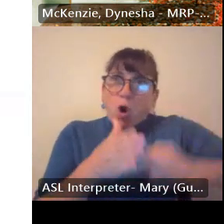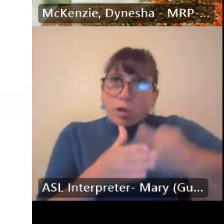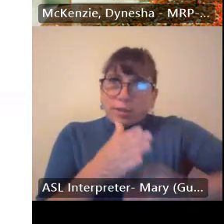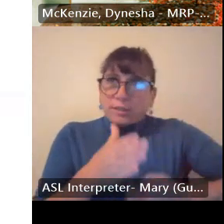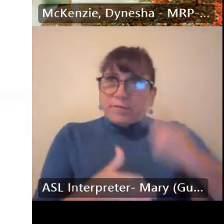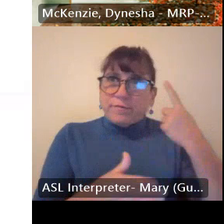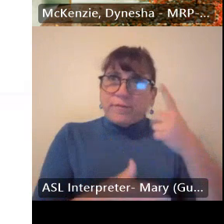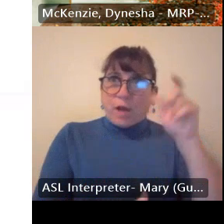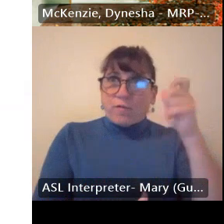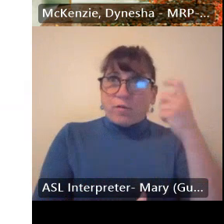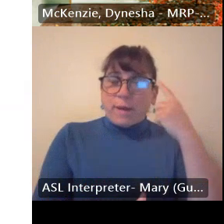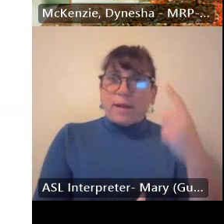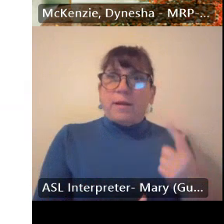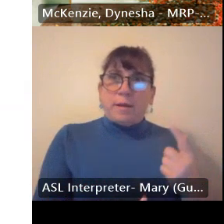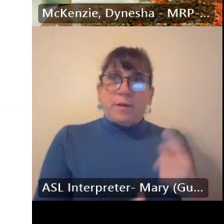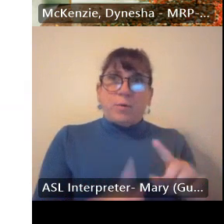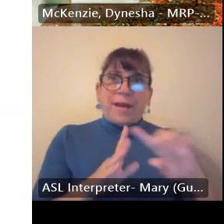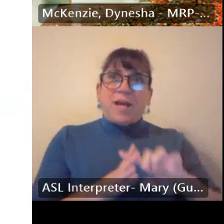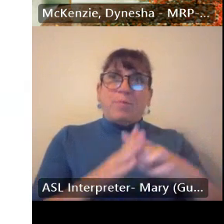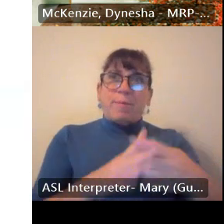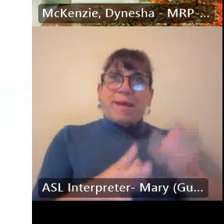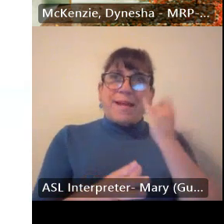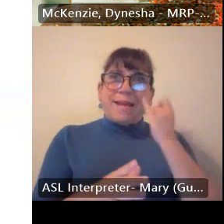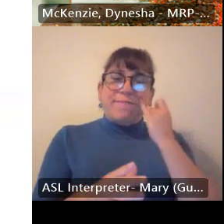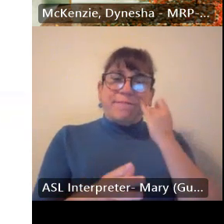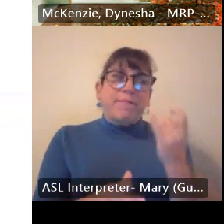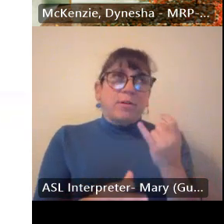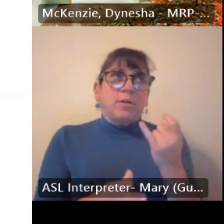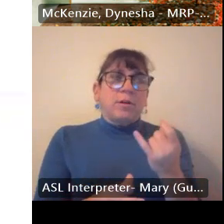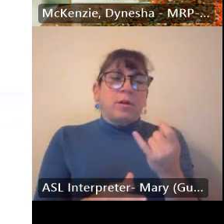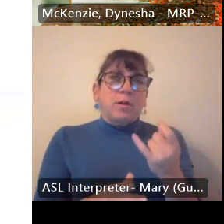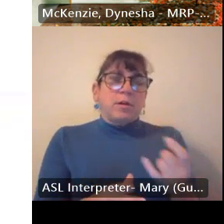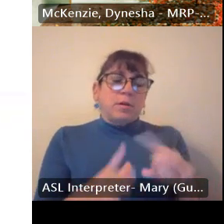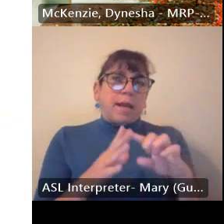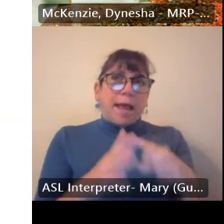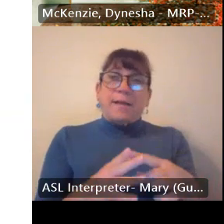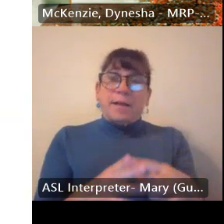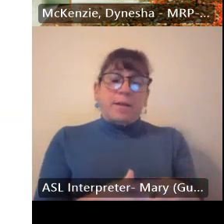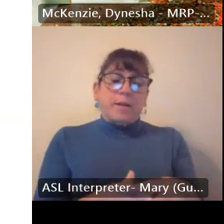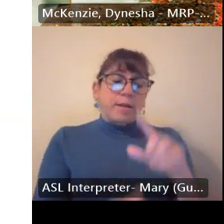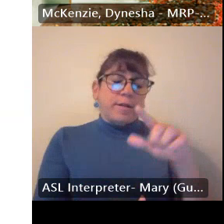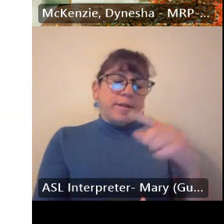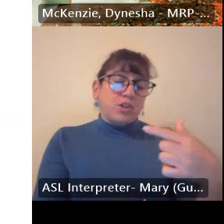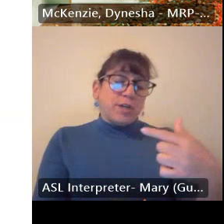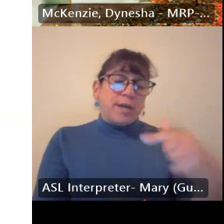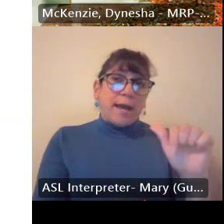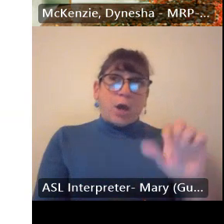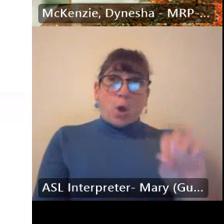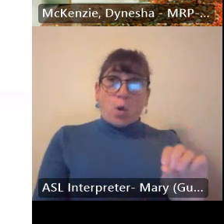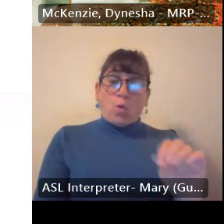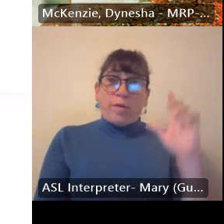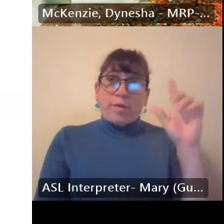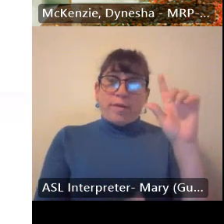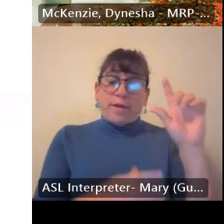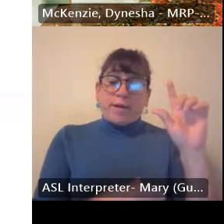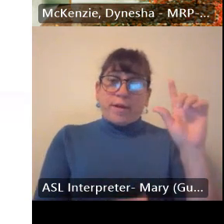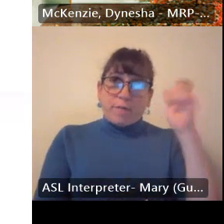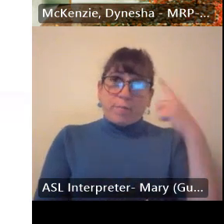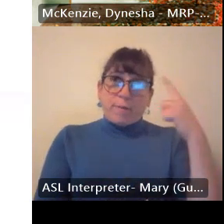government to implement if enacted. The Government Accountability Office, GAO, they come in